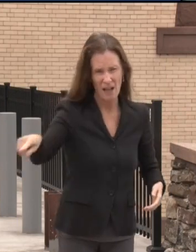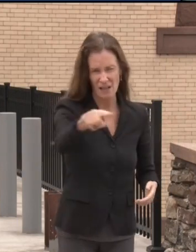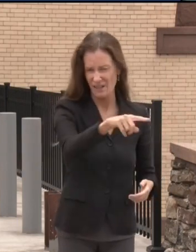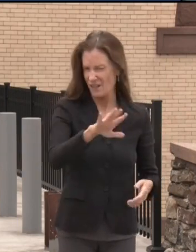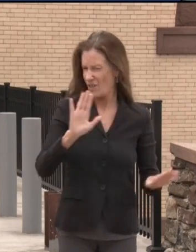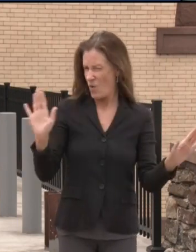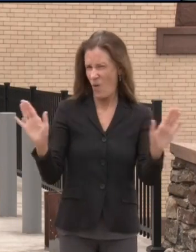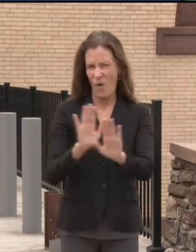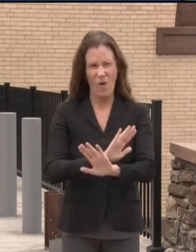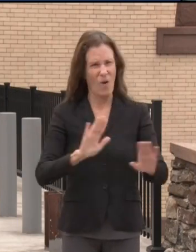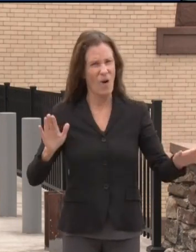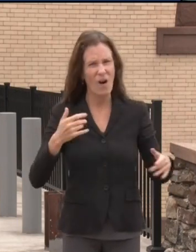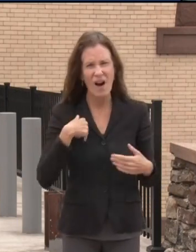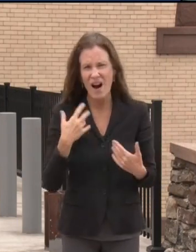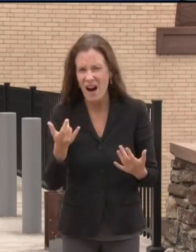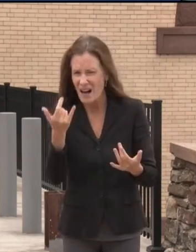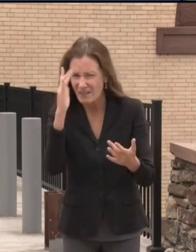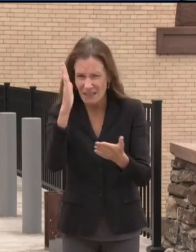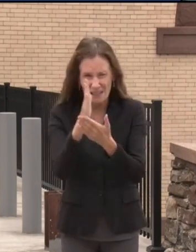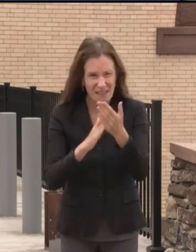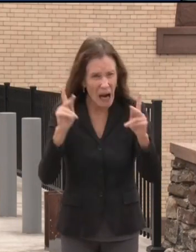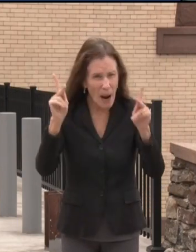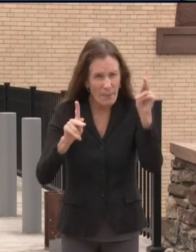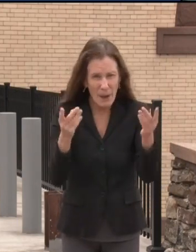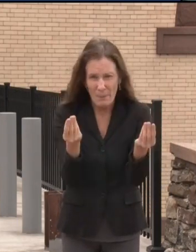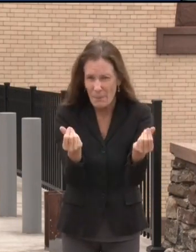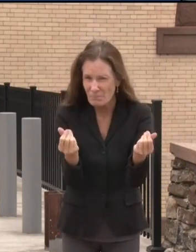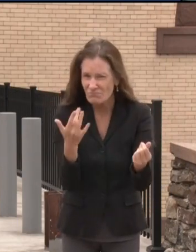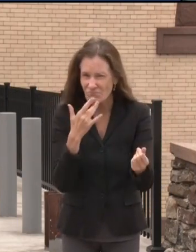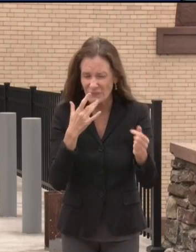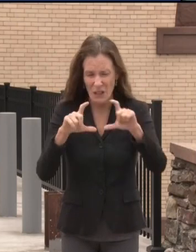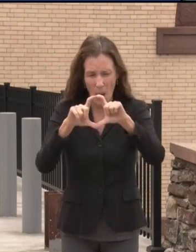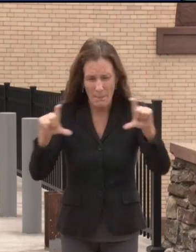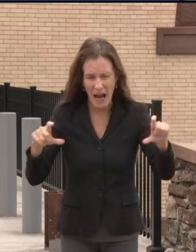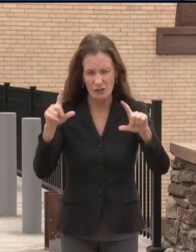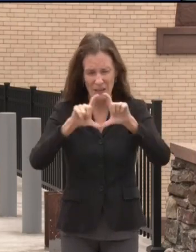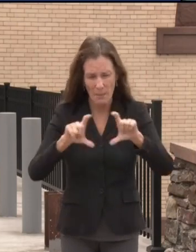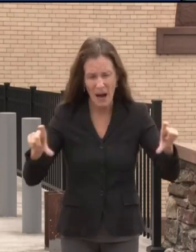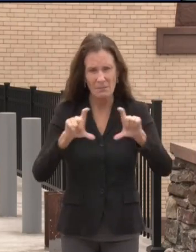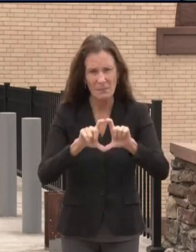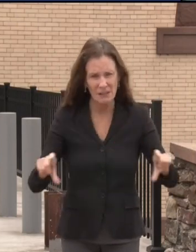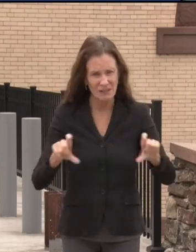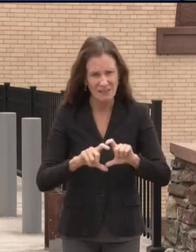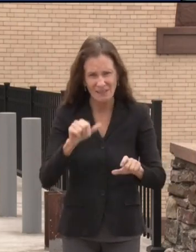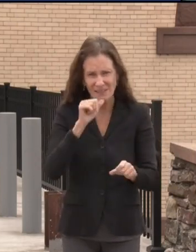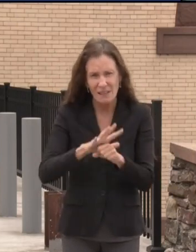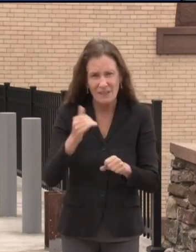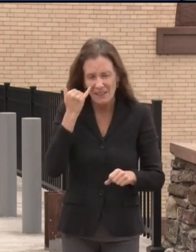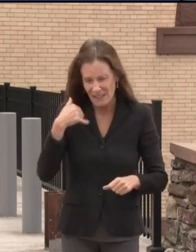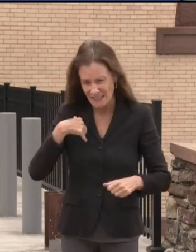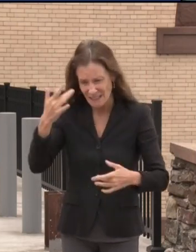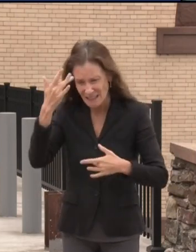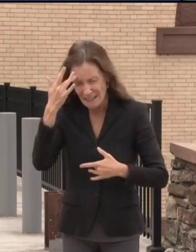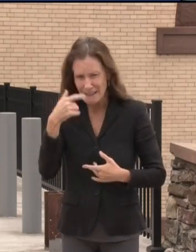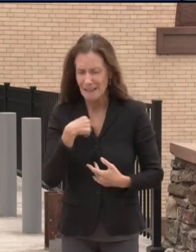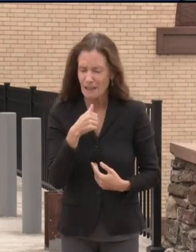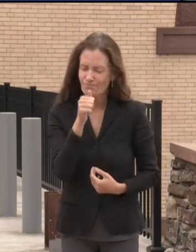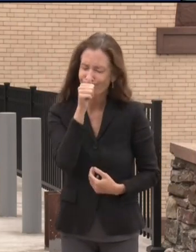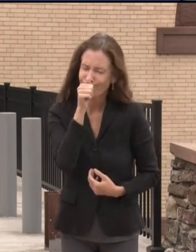you're living paycheck to paycheck, you're probably going to show up, even if it means you're contagious, even if it means you're going to make somebody else